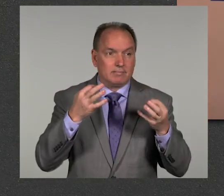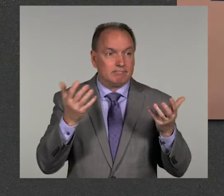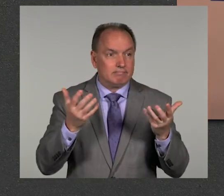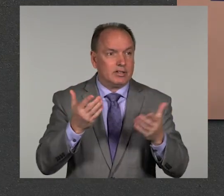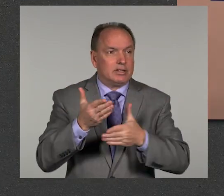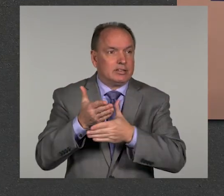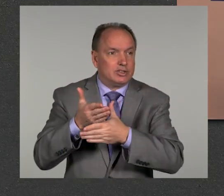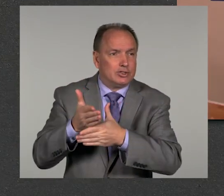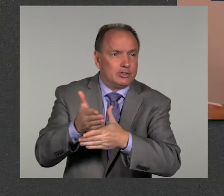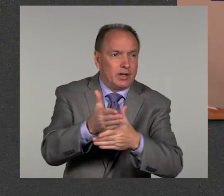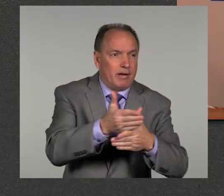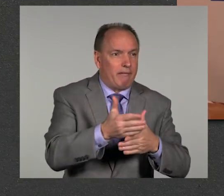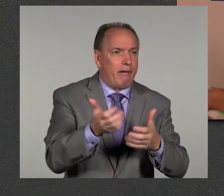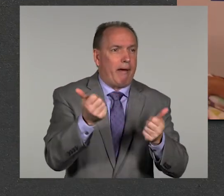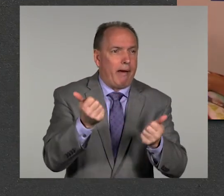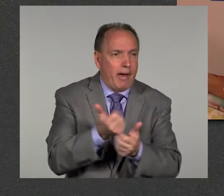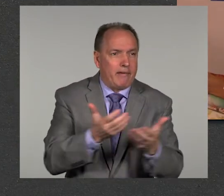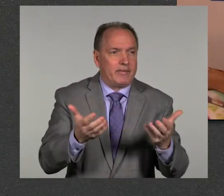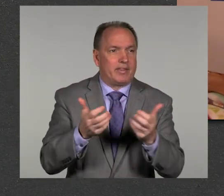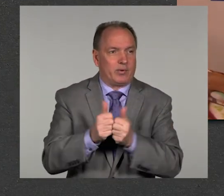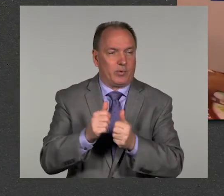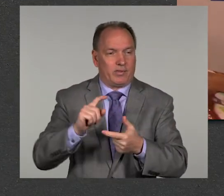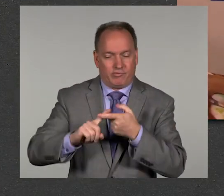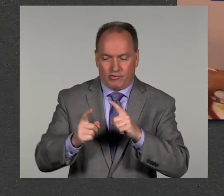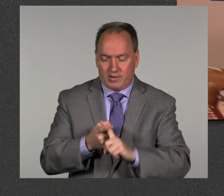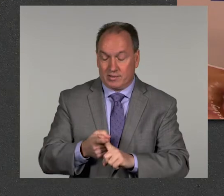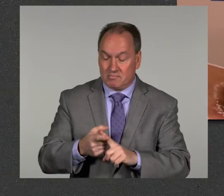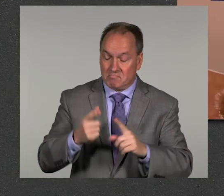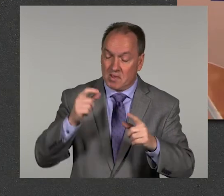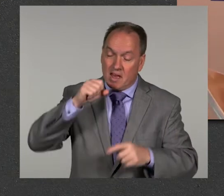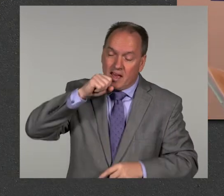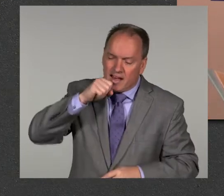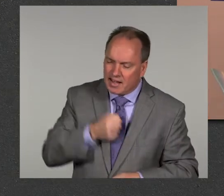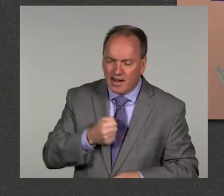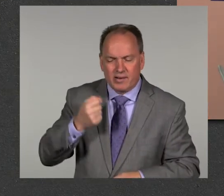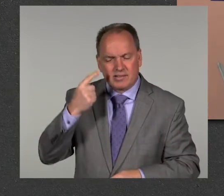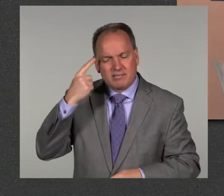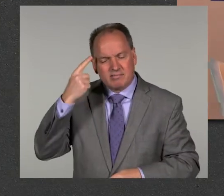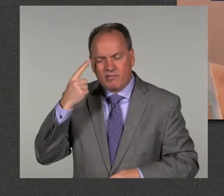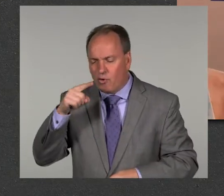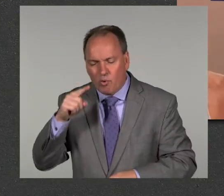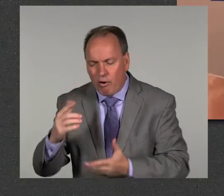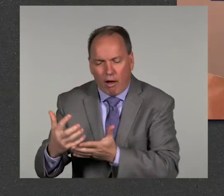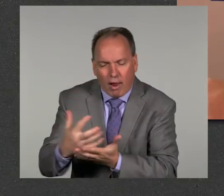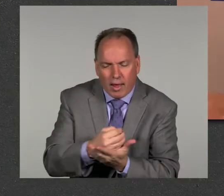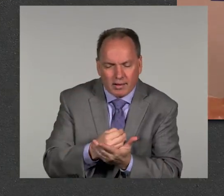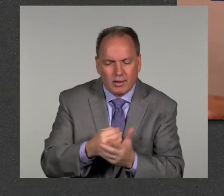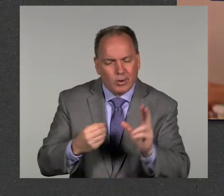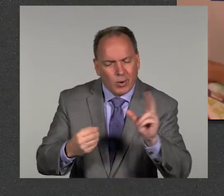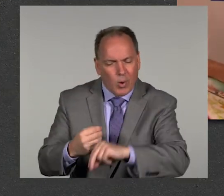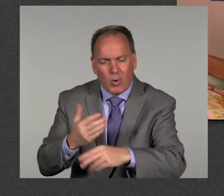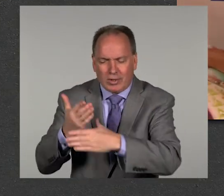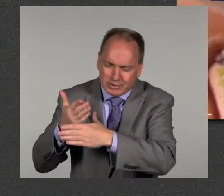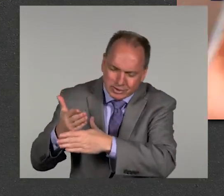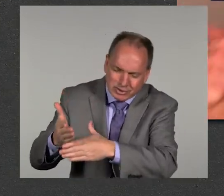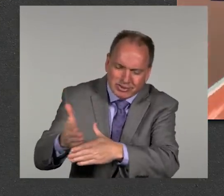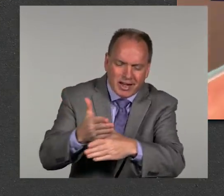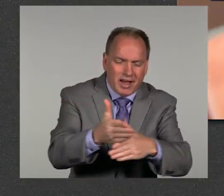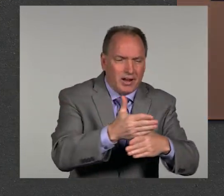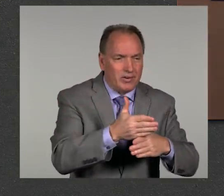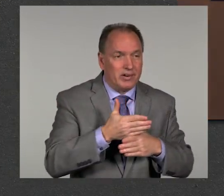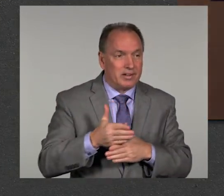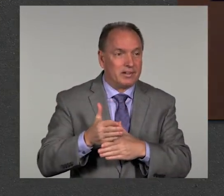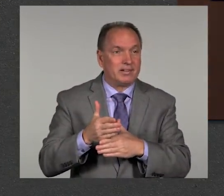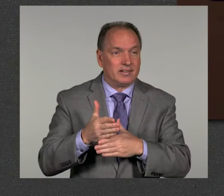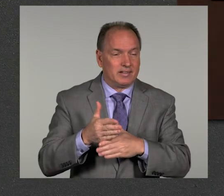Share everything with his friends. After all, carrots weren't for collecting. They were for sharing.